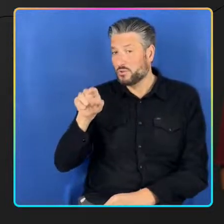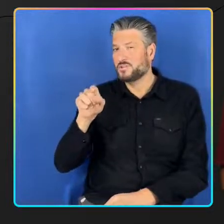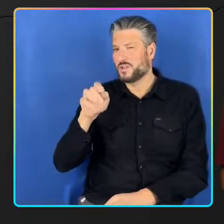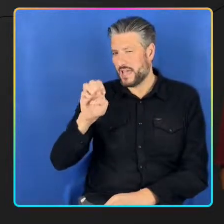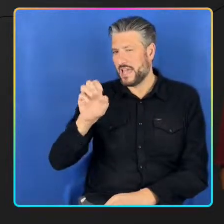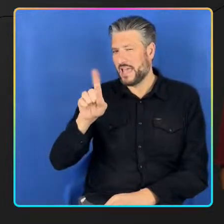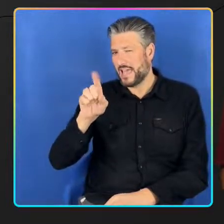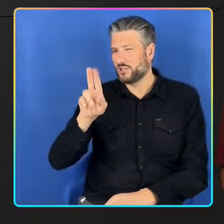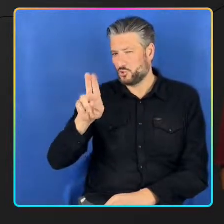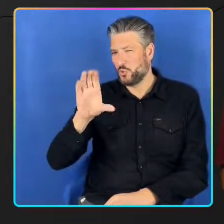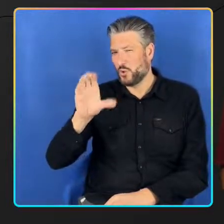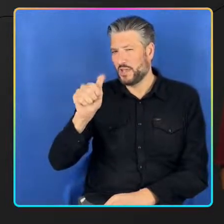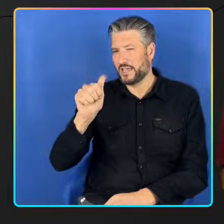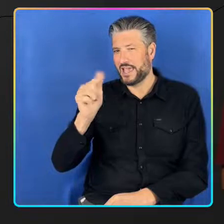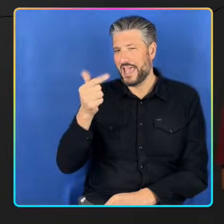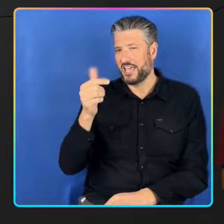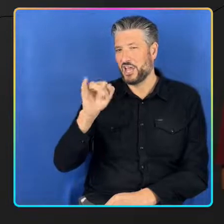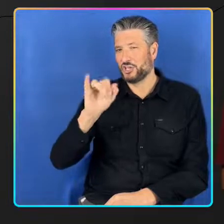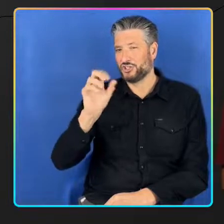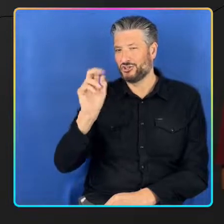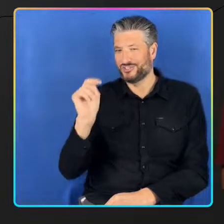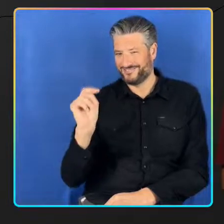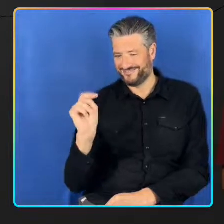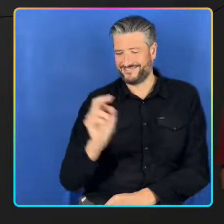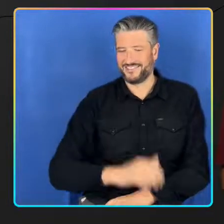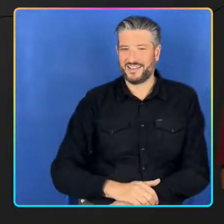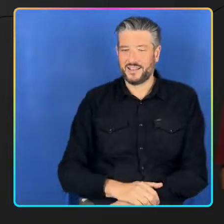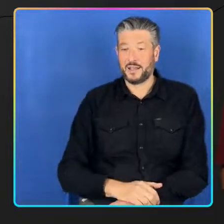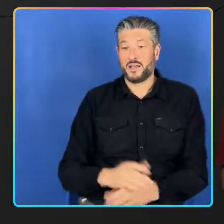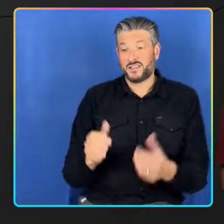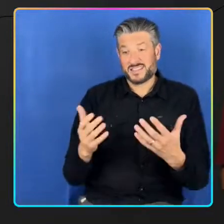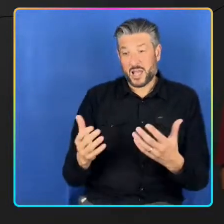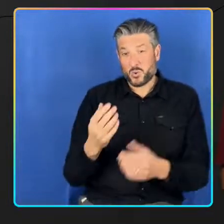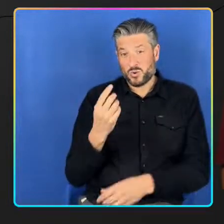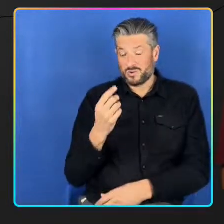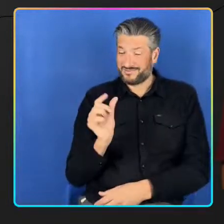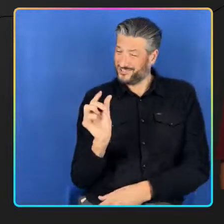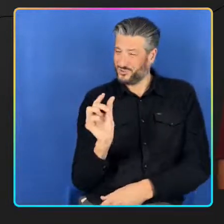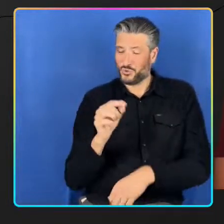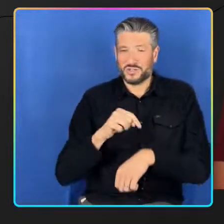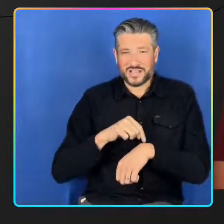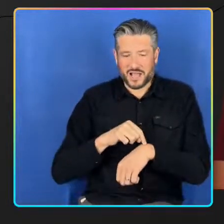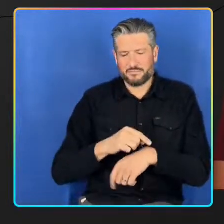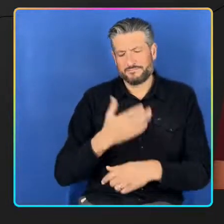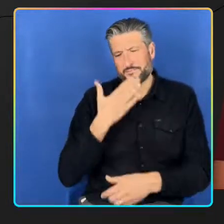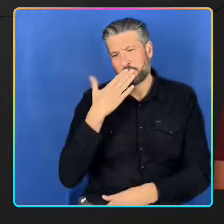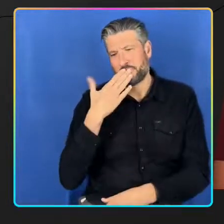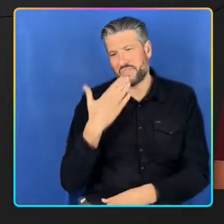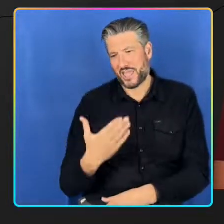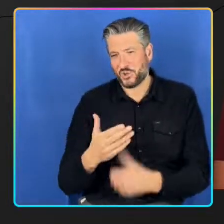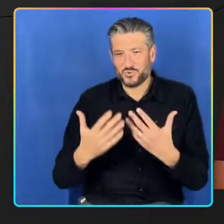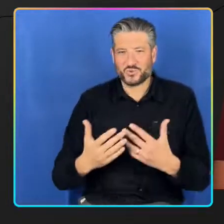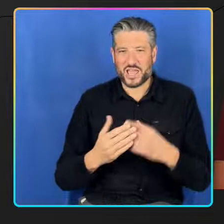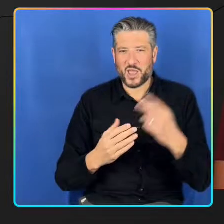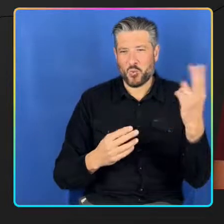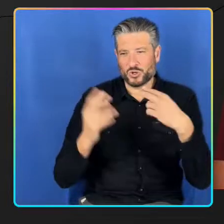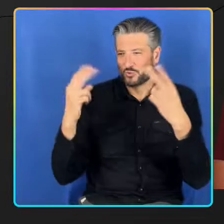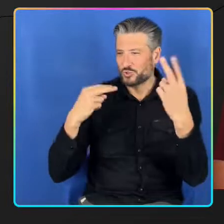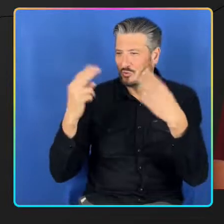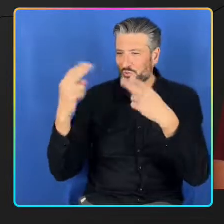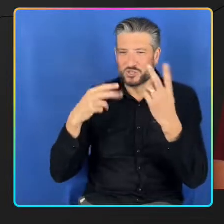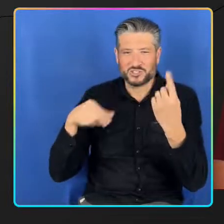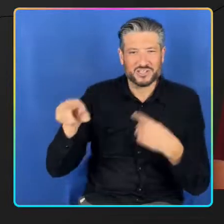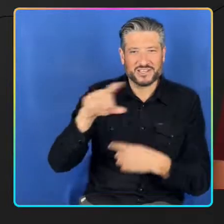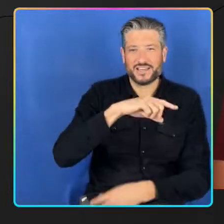conf.education. And with that, we only have a moment left. So thank you so much for joining us today. We really hope you've enjoyed the show.